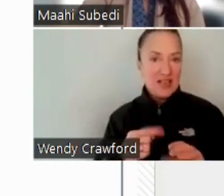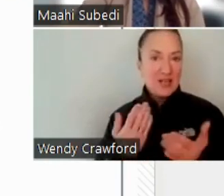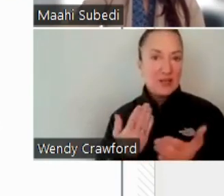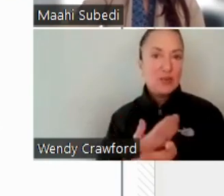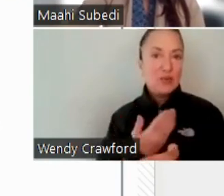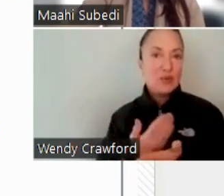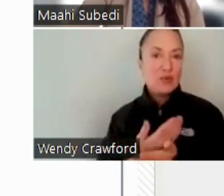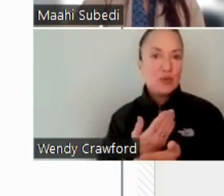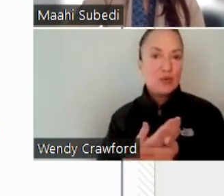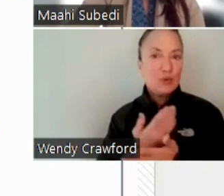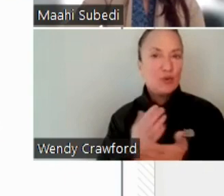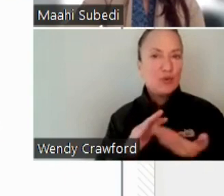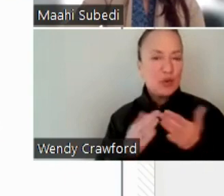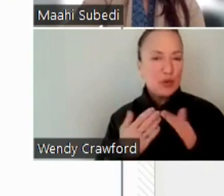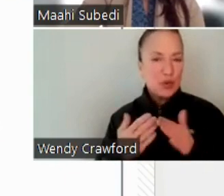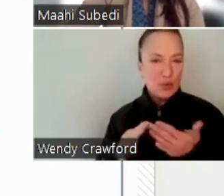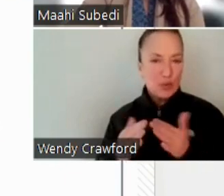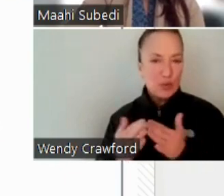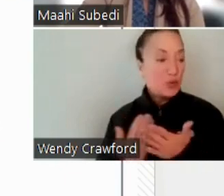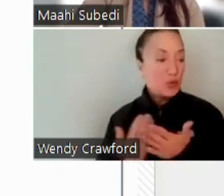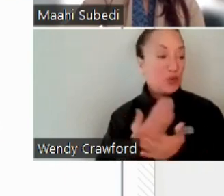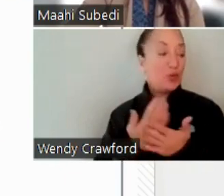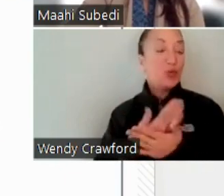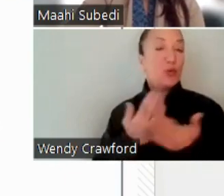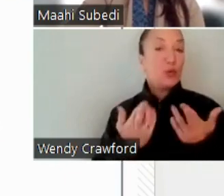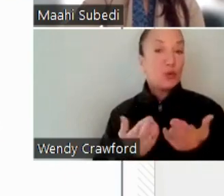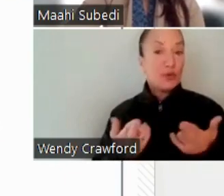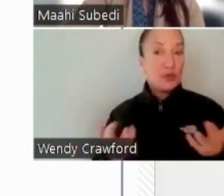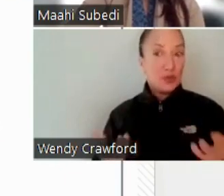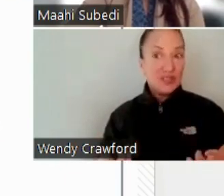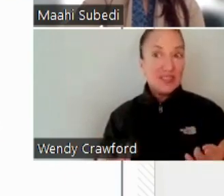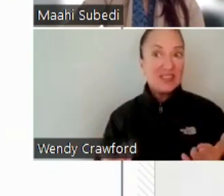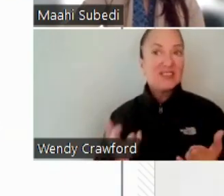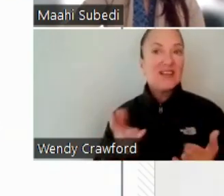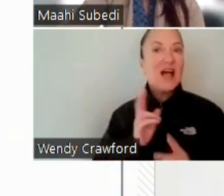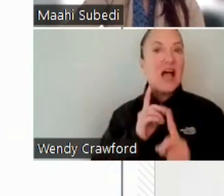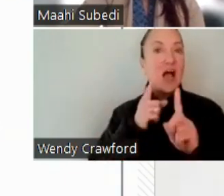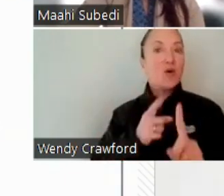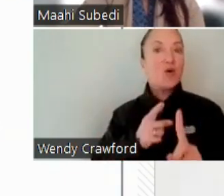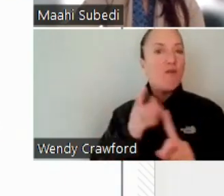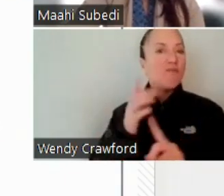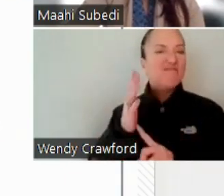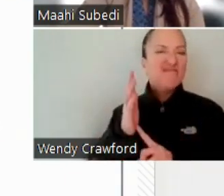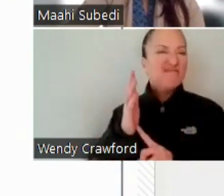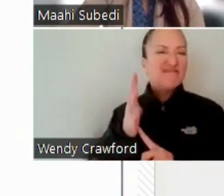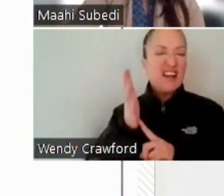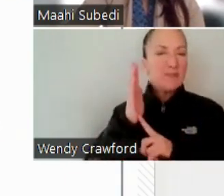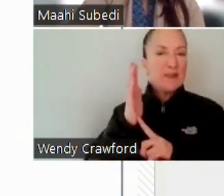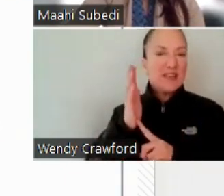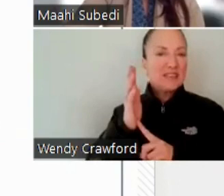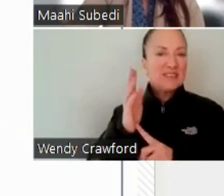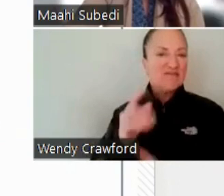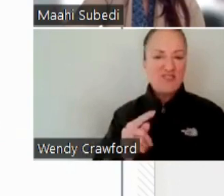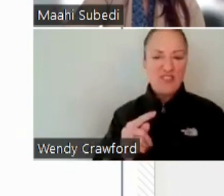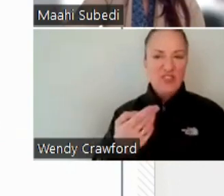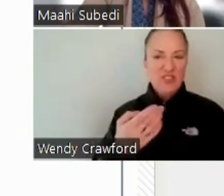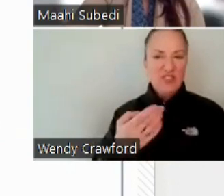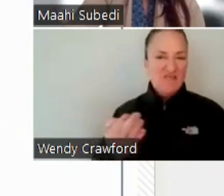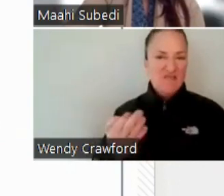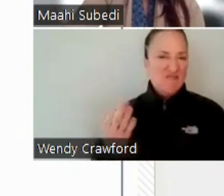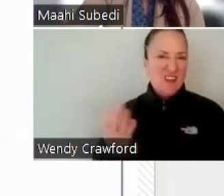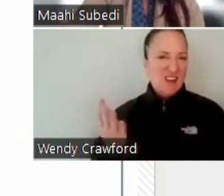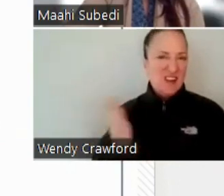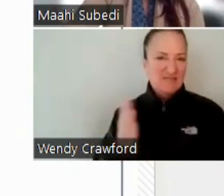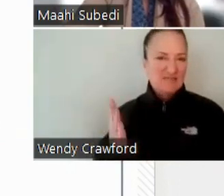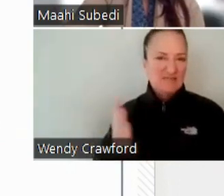to the Rubin community, new to our resources, our goal is to talk with you for 5 minutes on Thursday or Friday of this week